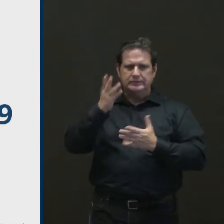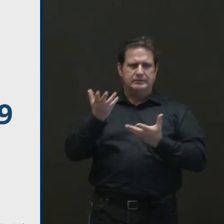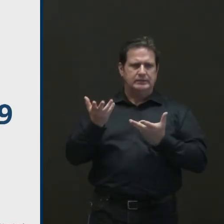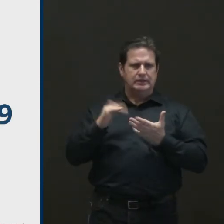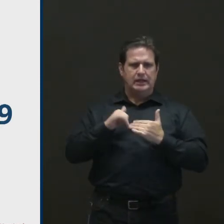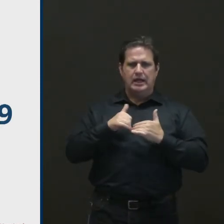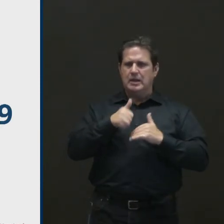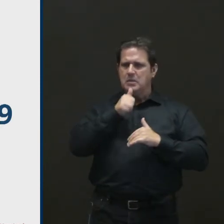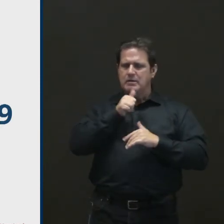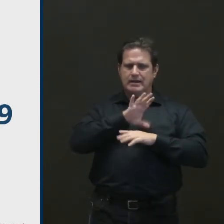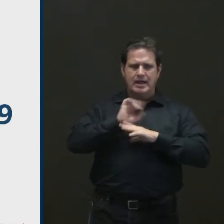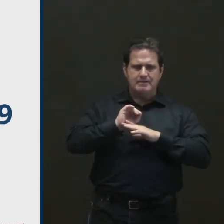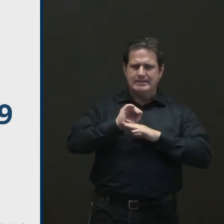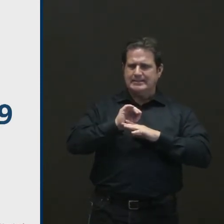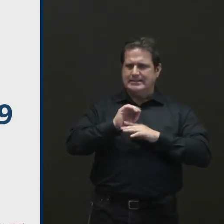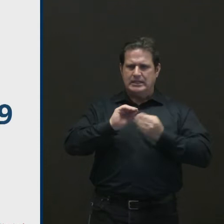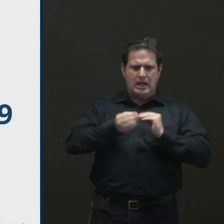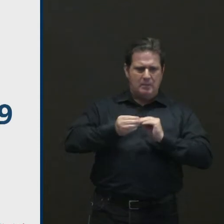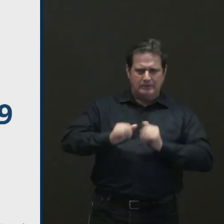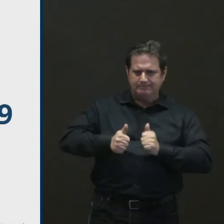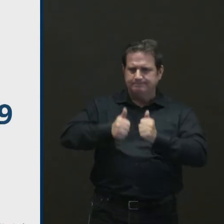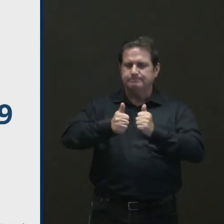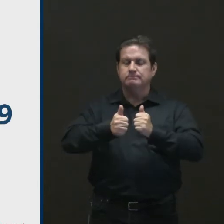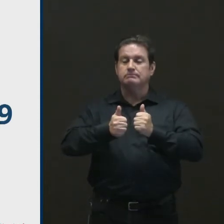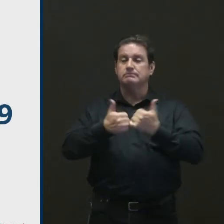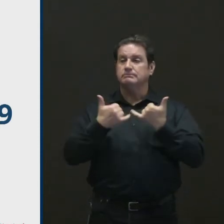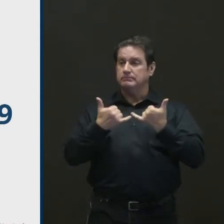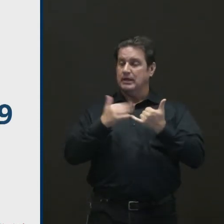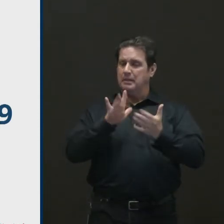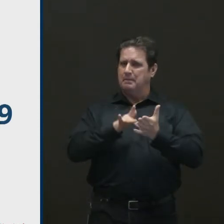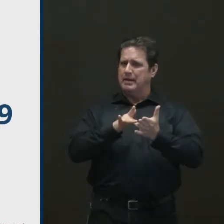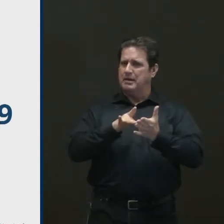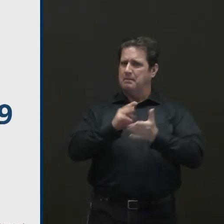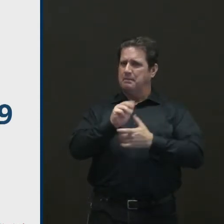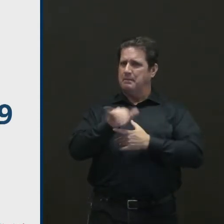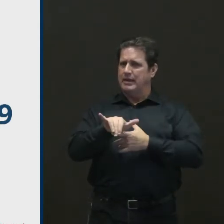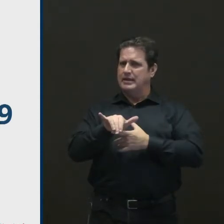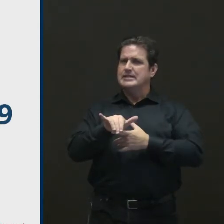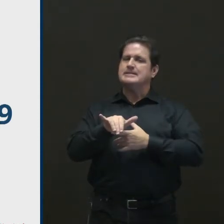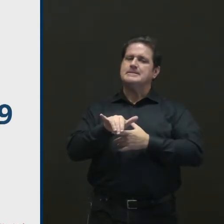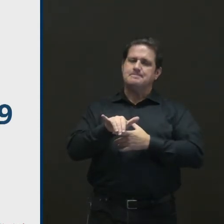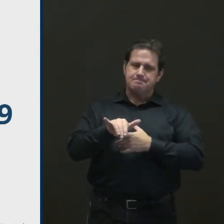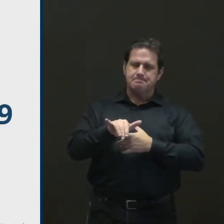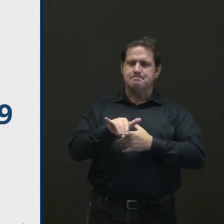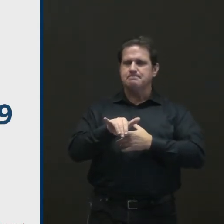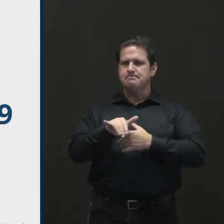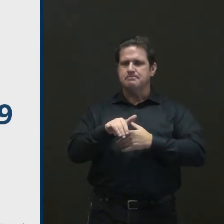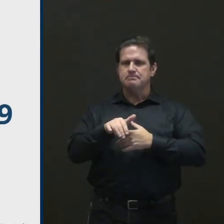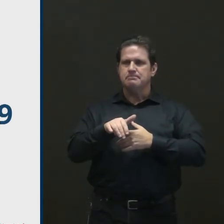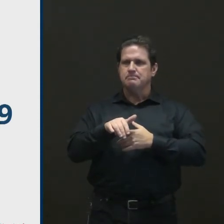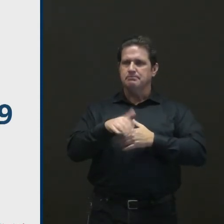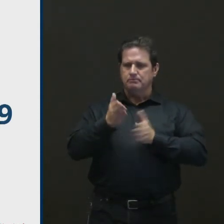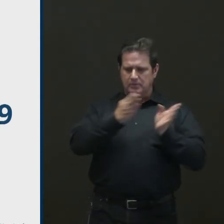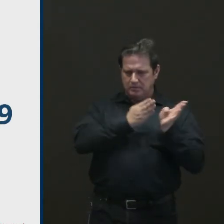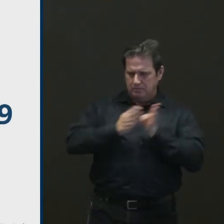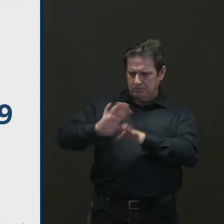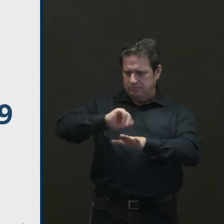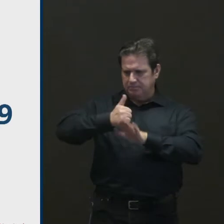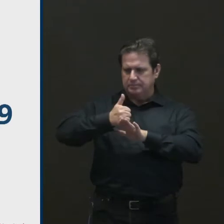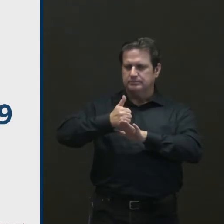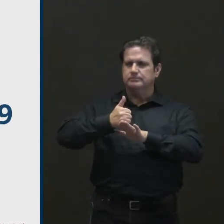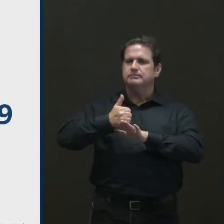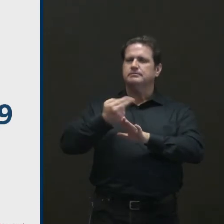and the private industry just to get that number up. So middle to end of May, we really came together with a strategic plan across the state,